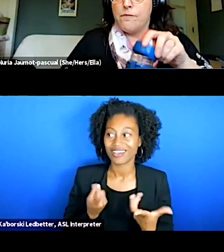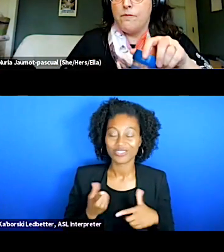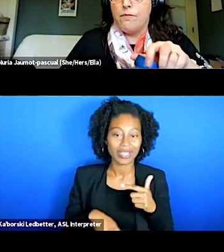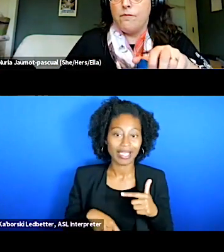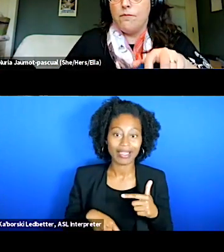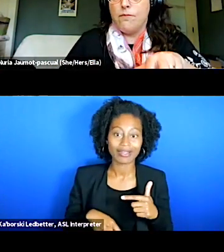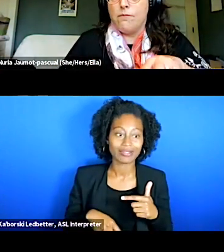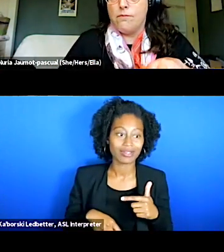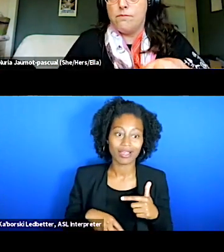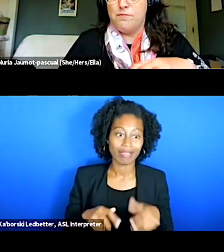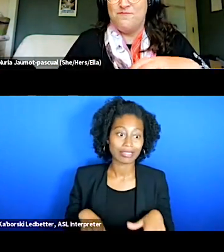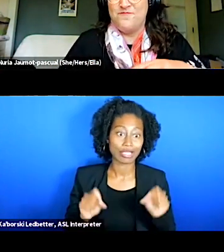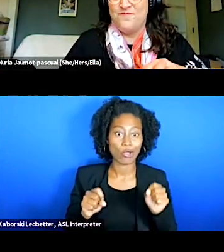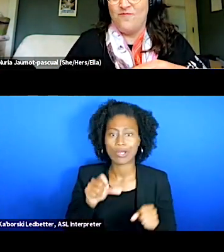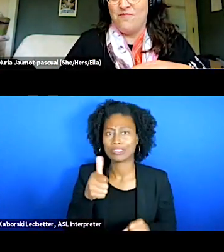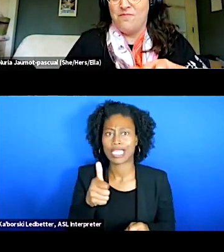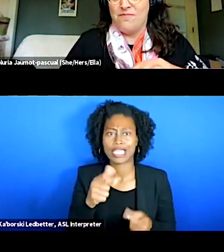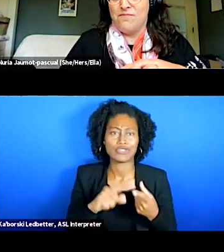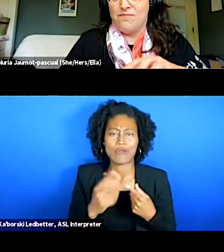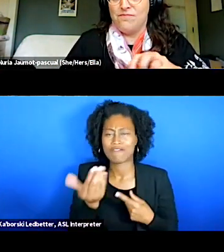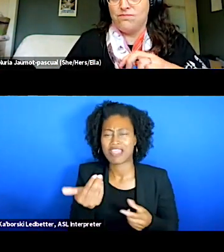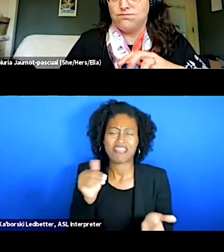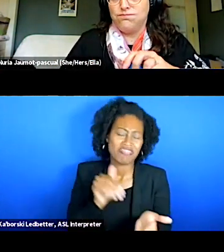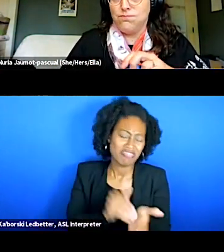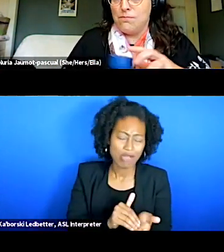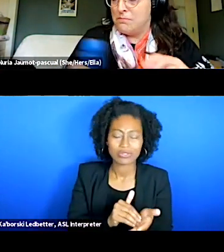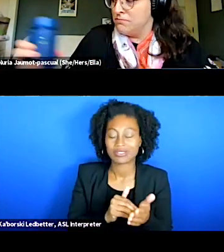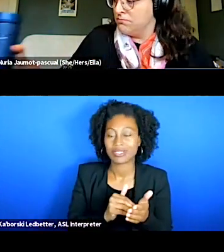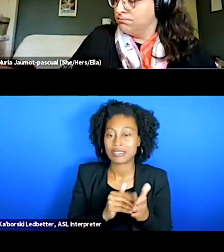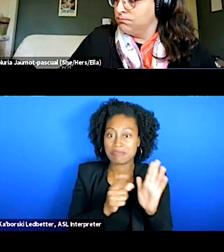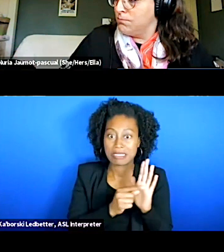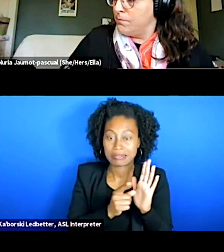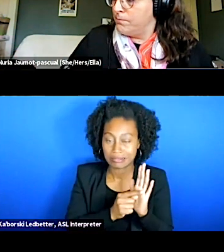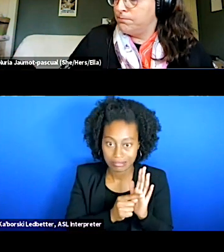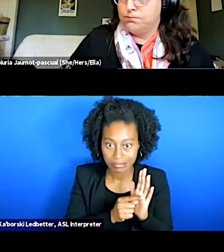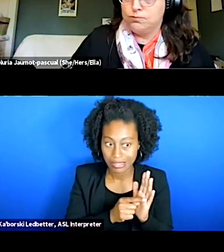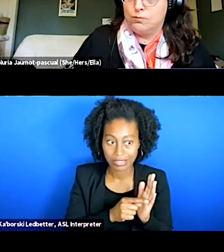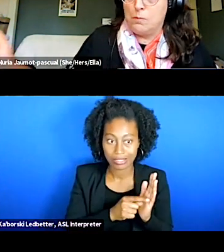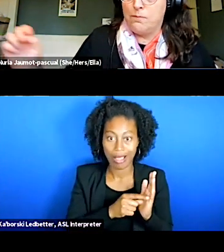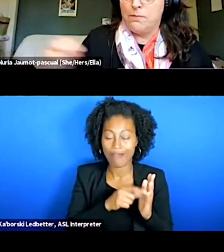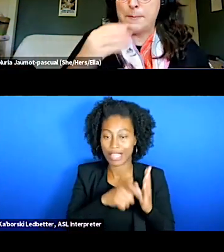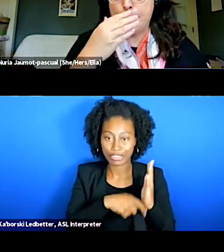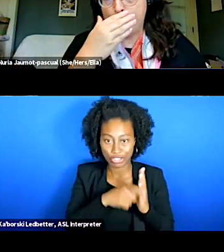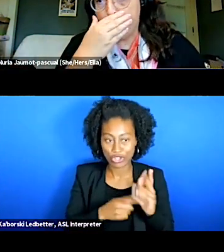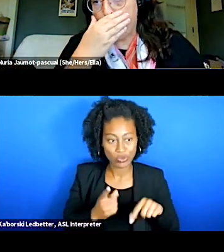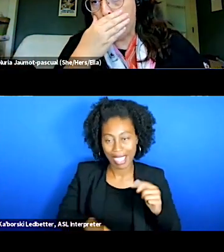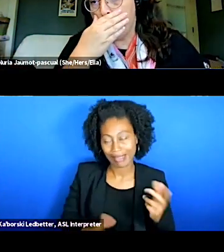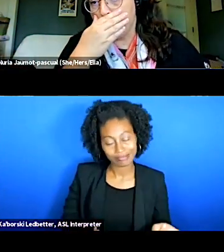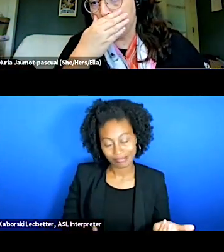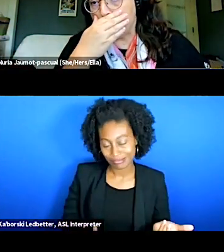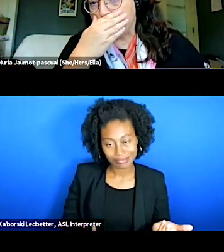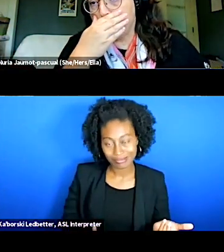15,000 pieces of literature, and as you saw there, it's there. So you have to really take